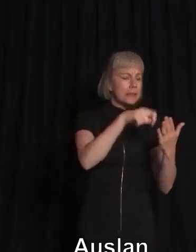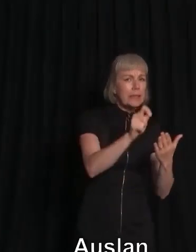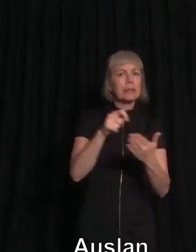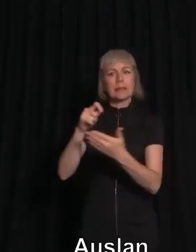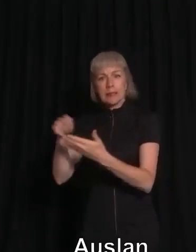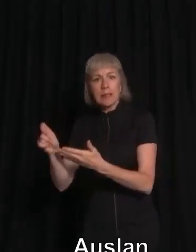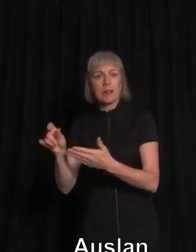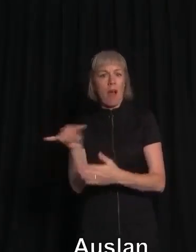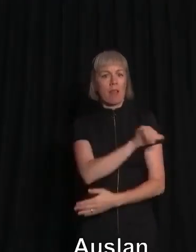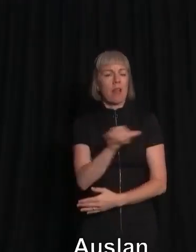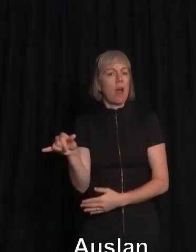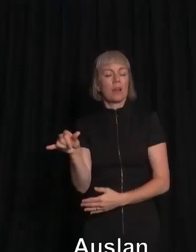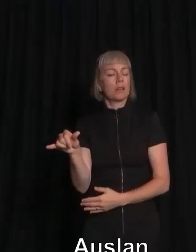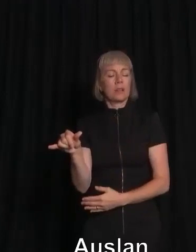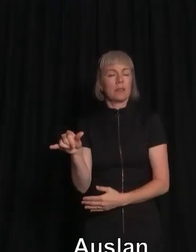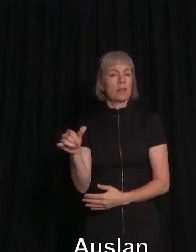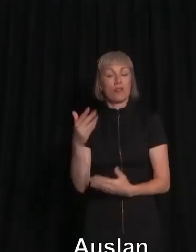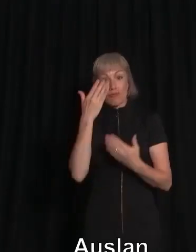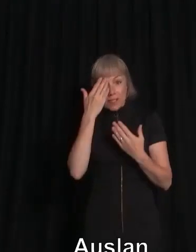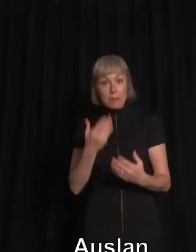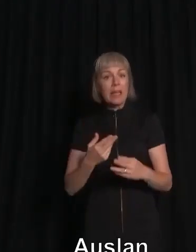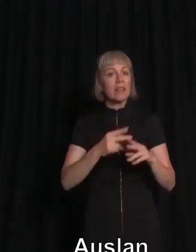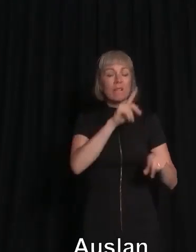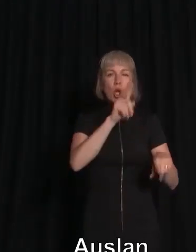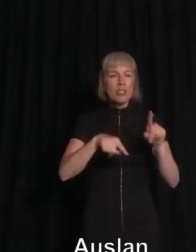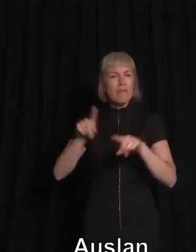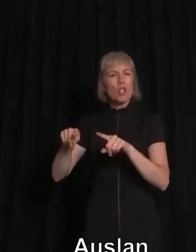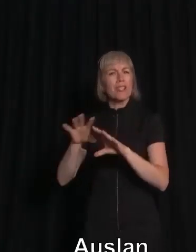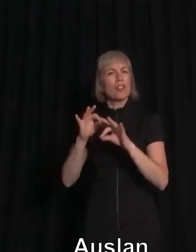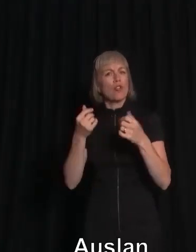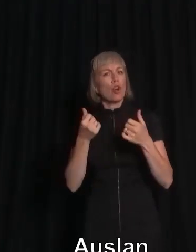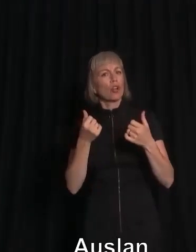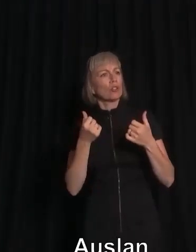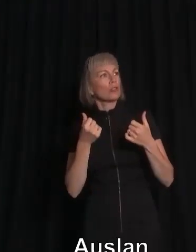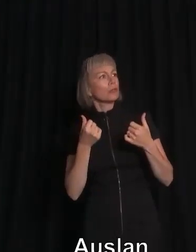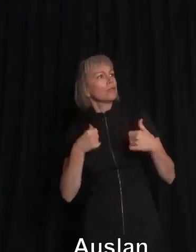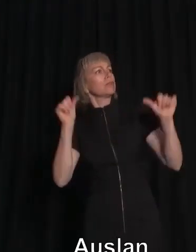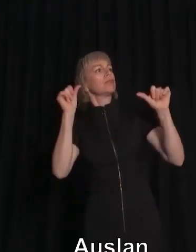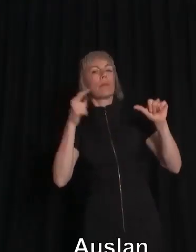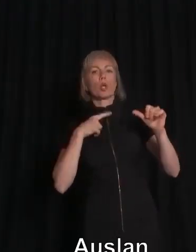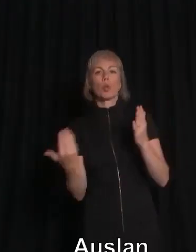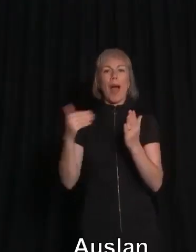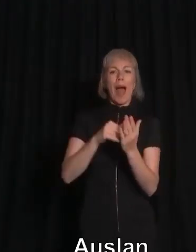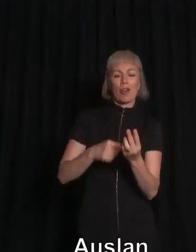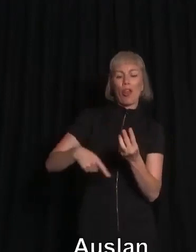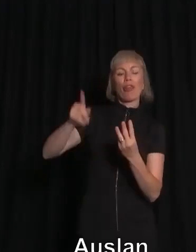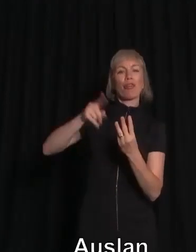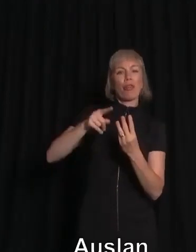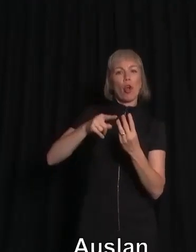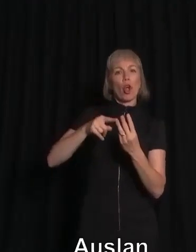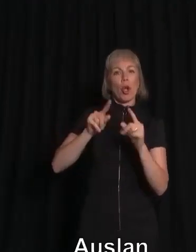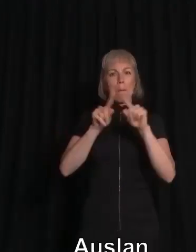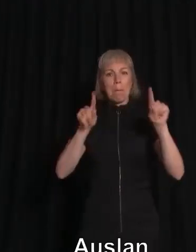as a population is not achieved through the creation of a third box.